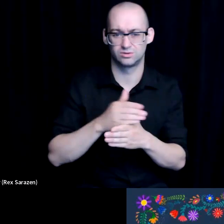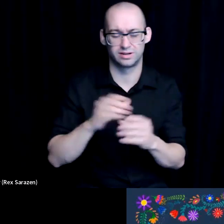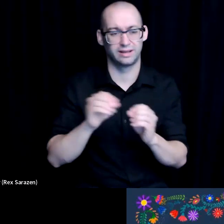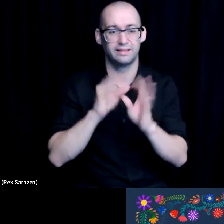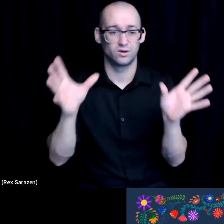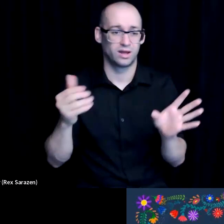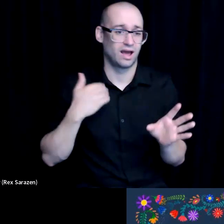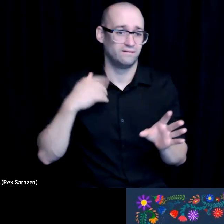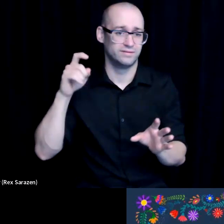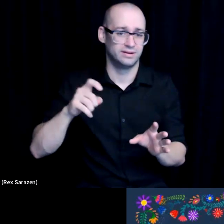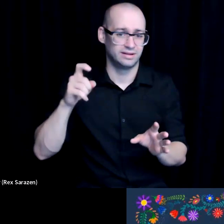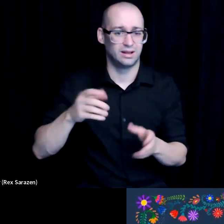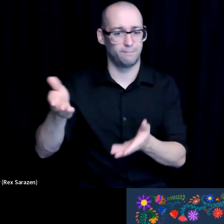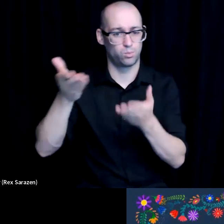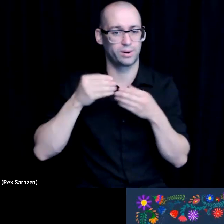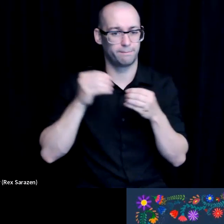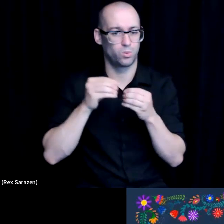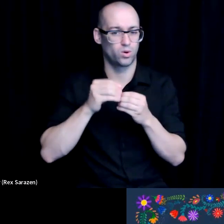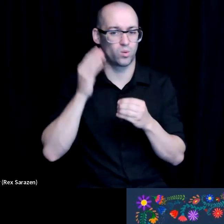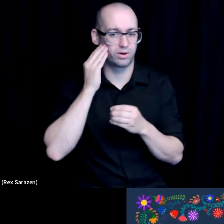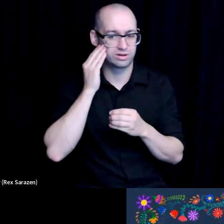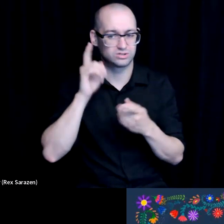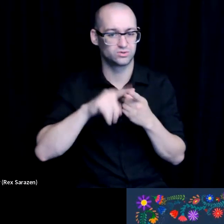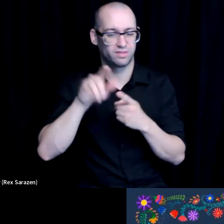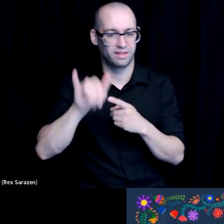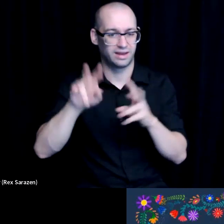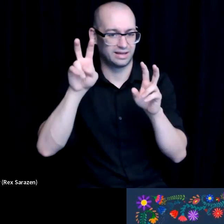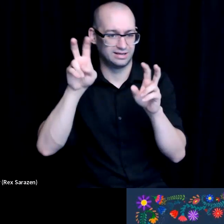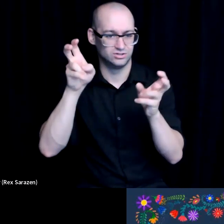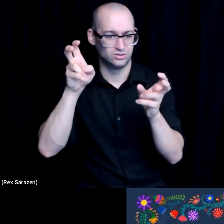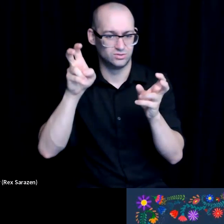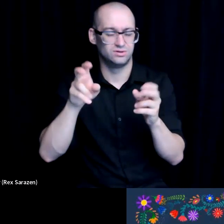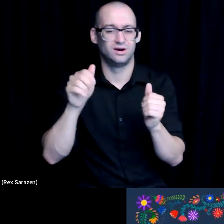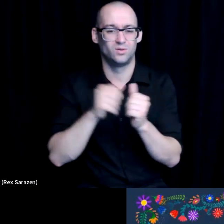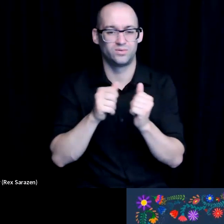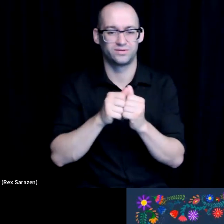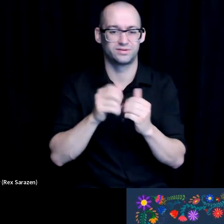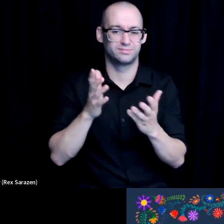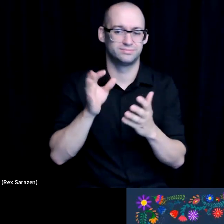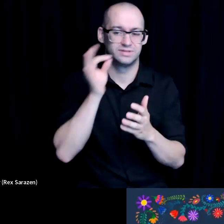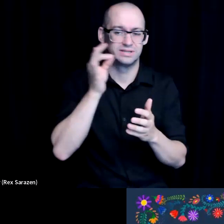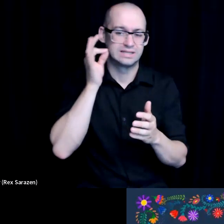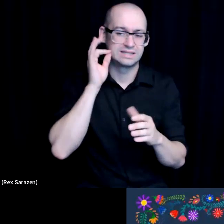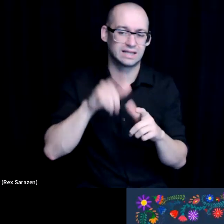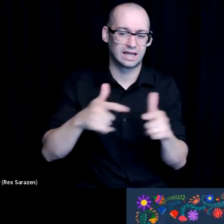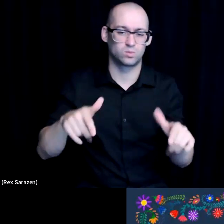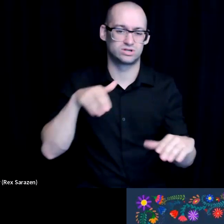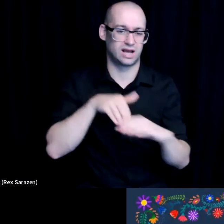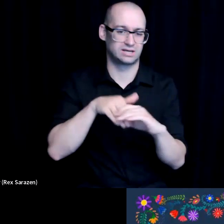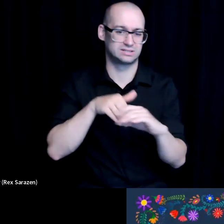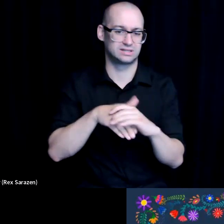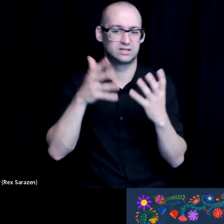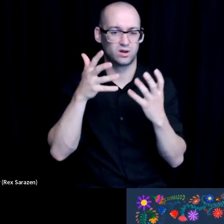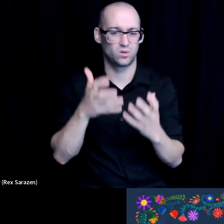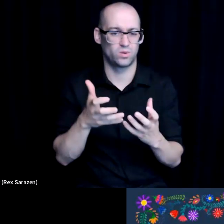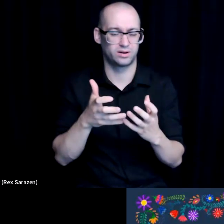need to just bring more awareness to the issue, specifically around Indigenous language access. And I'd like to do a small